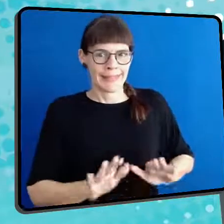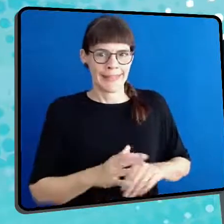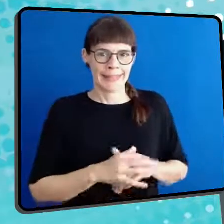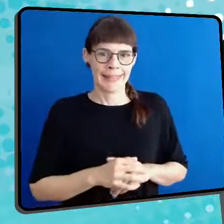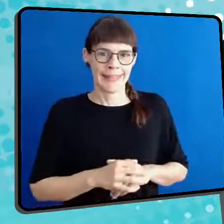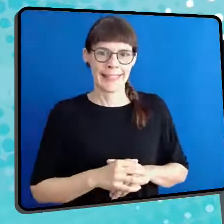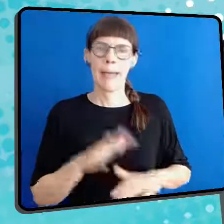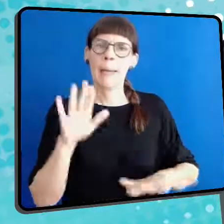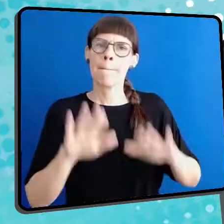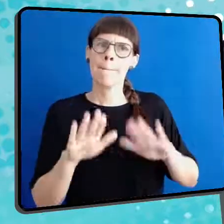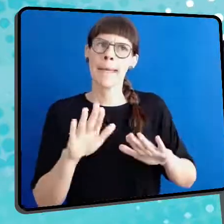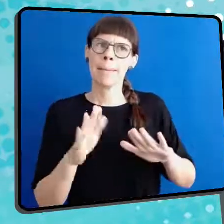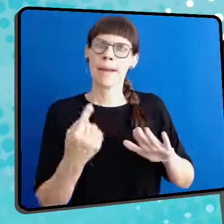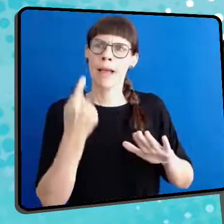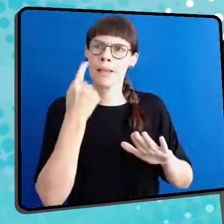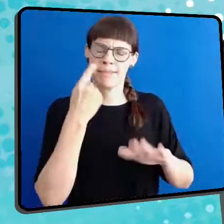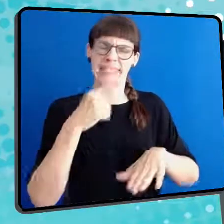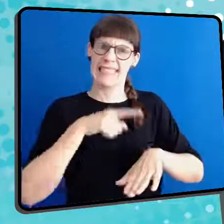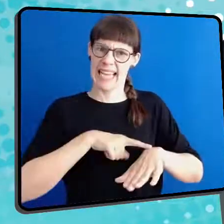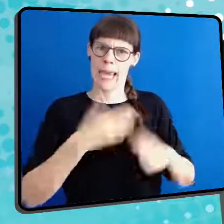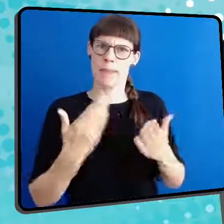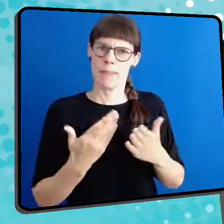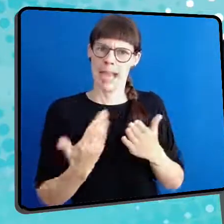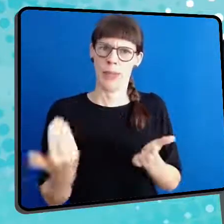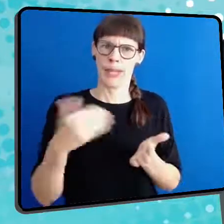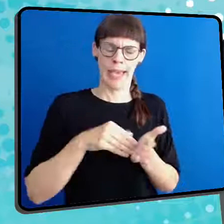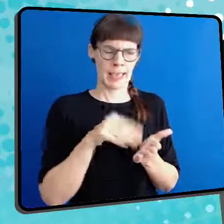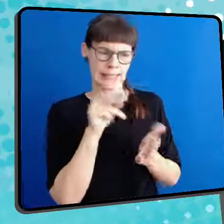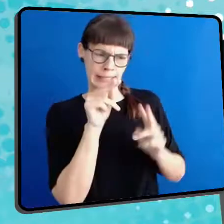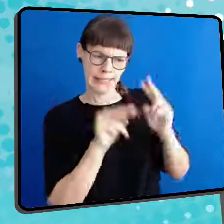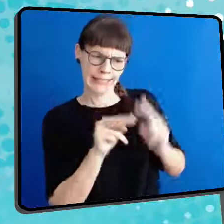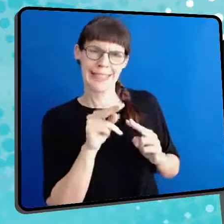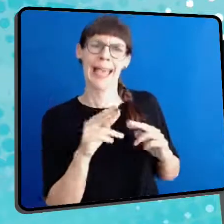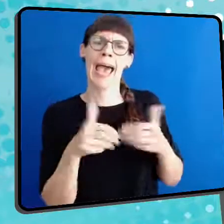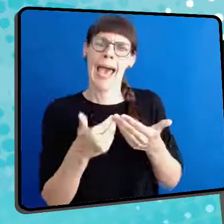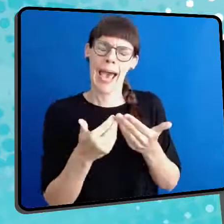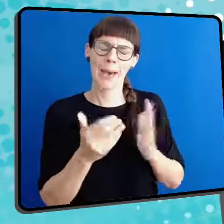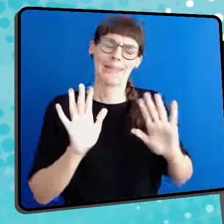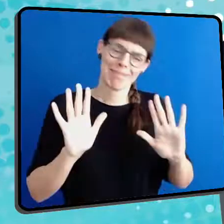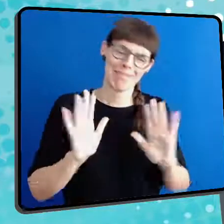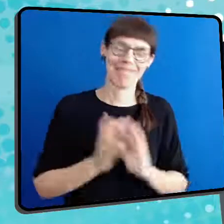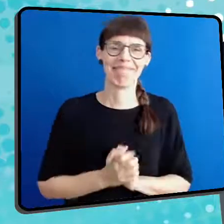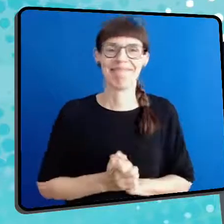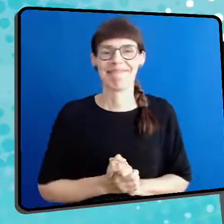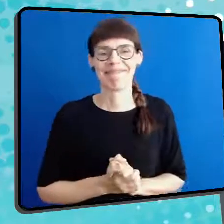revisit that. Maybe it's time. Yeah. Maybe that's my startup idea. Who knows?